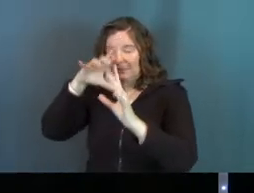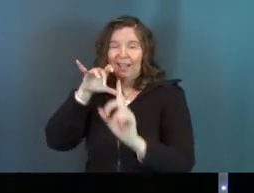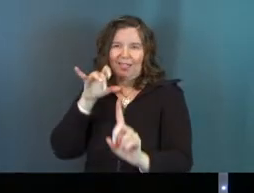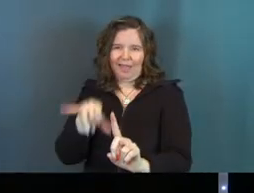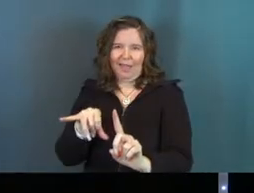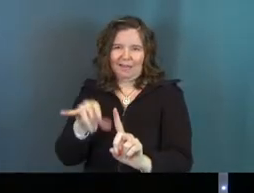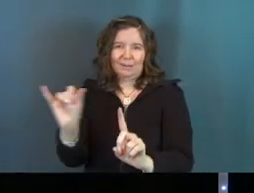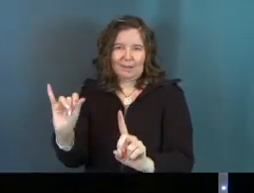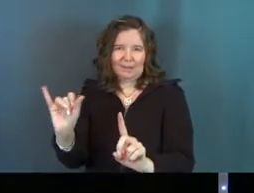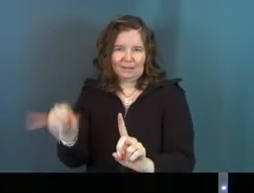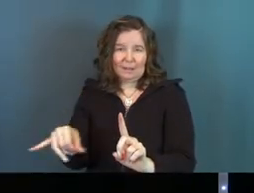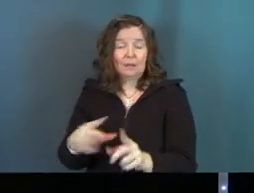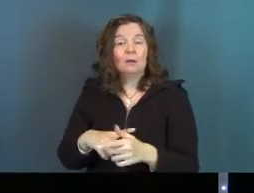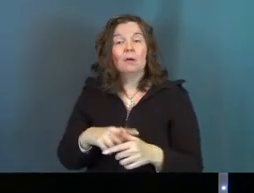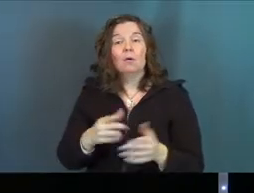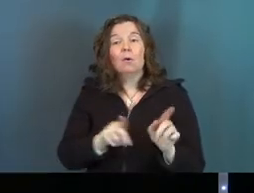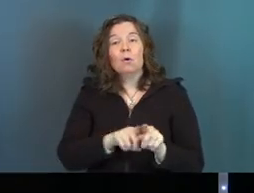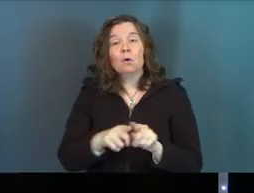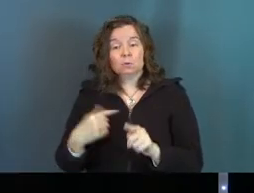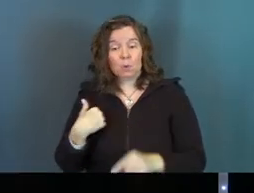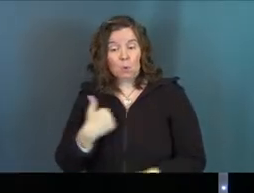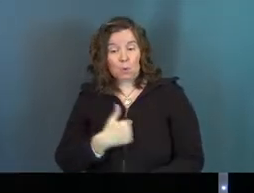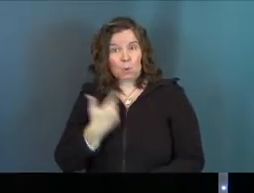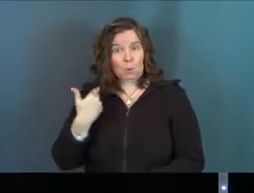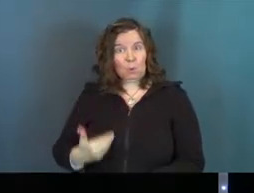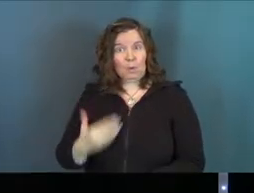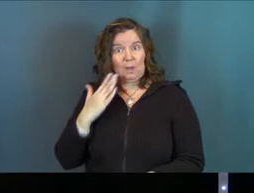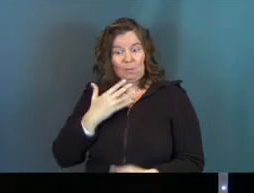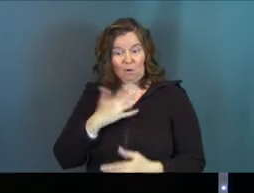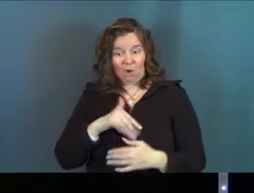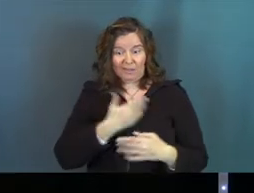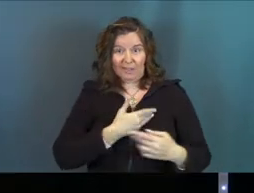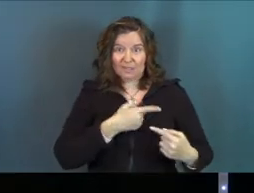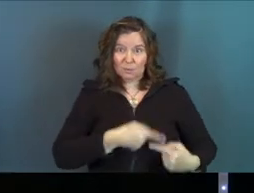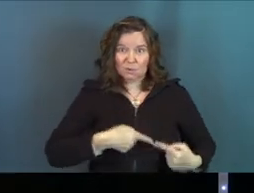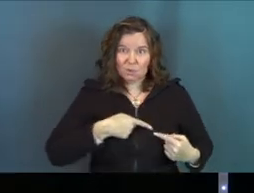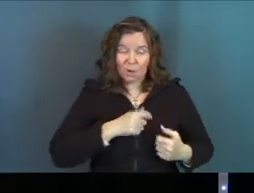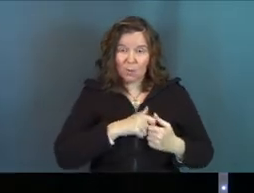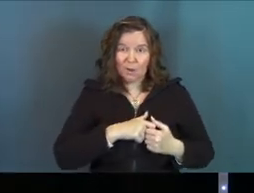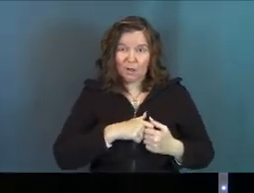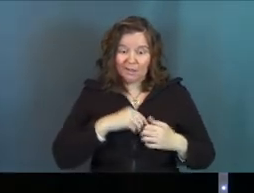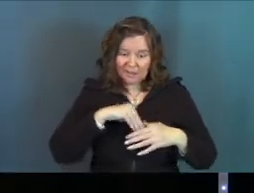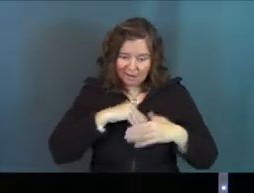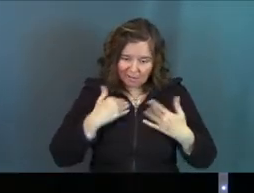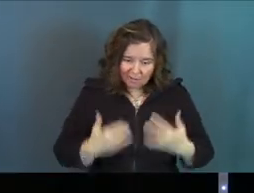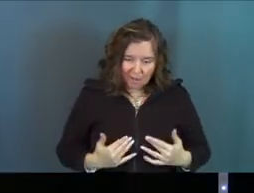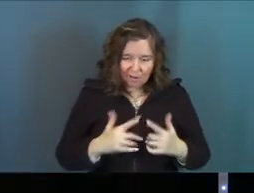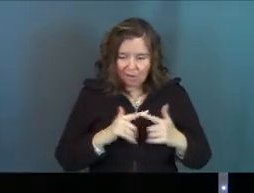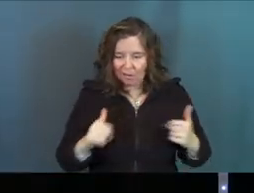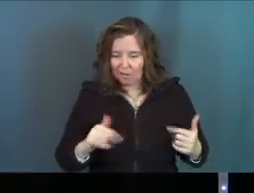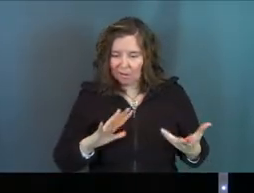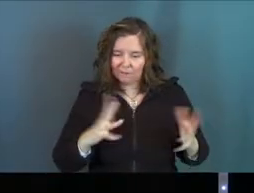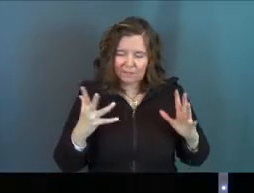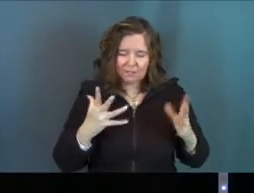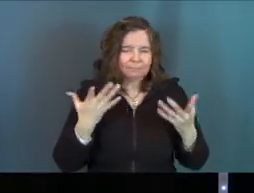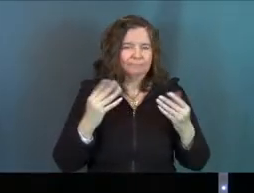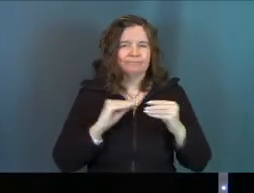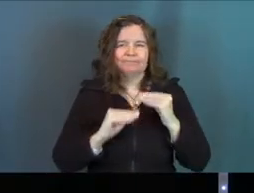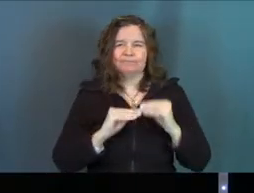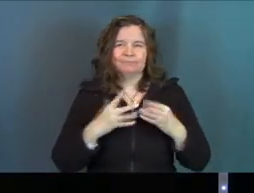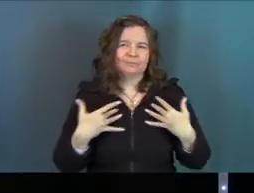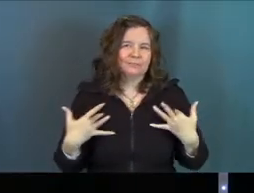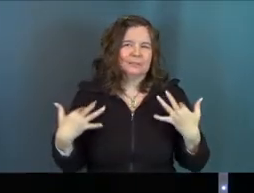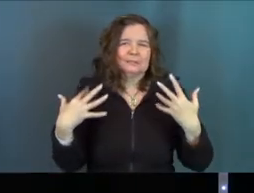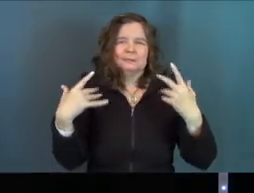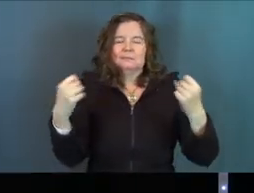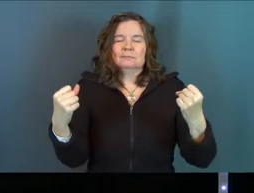like. And not only that, again, but we will be freed from all the things that we were struggled with on this earth. We will be made perfect. We will be made whole.